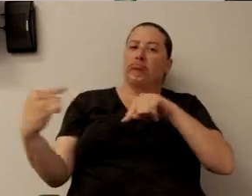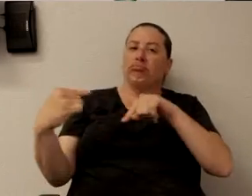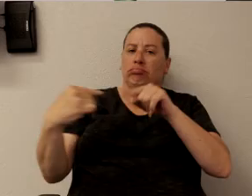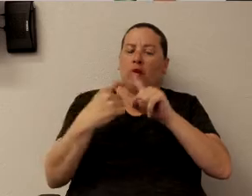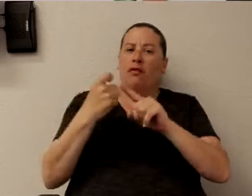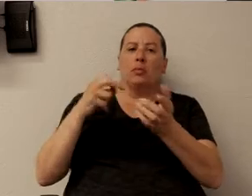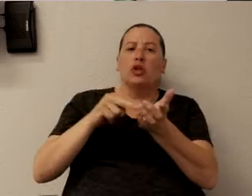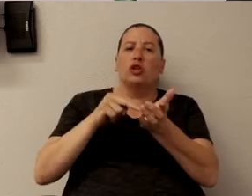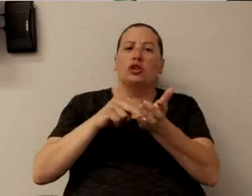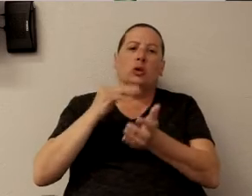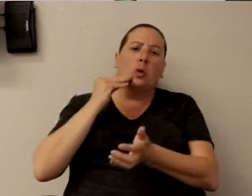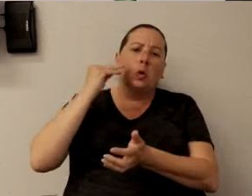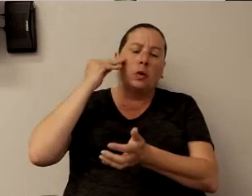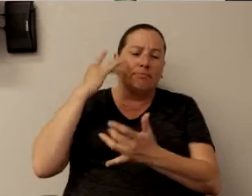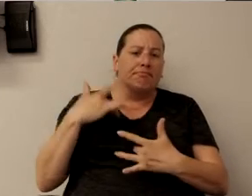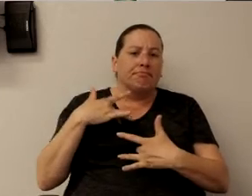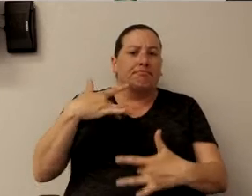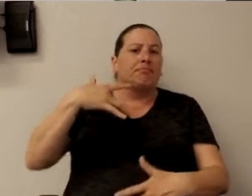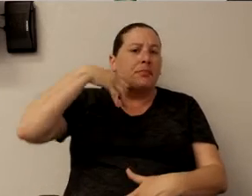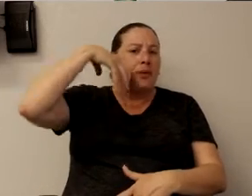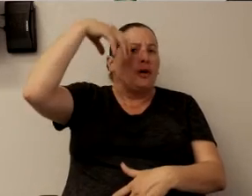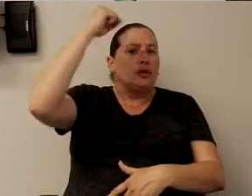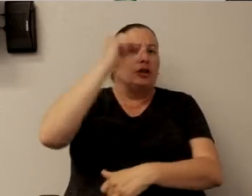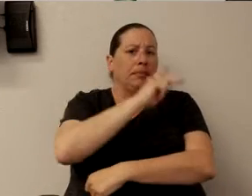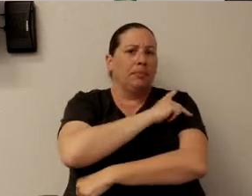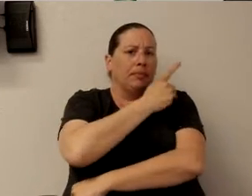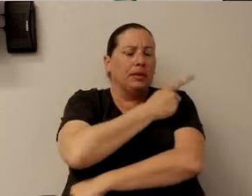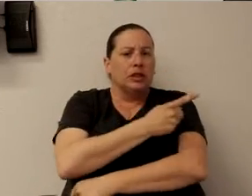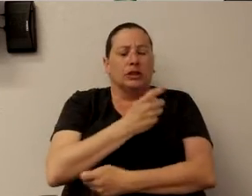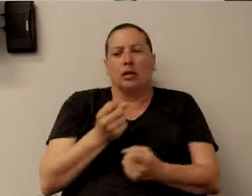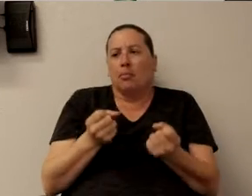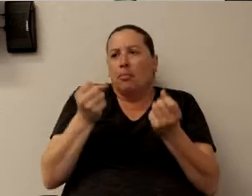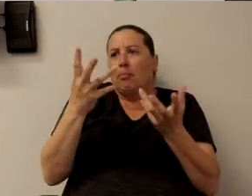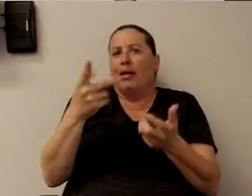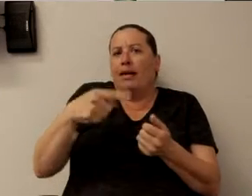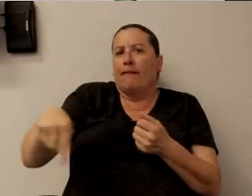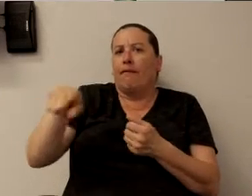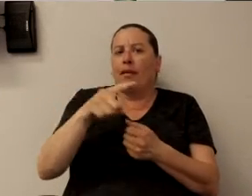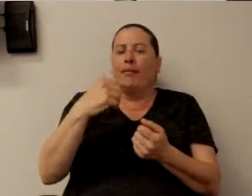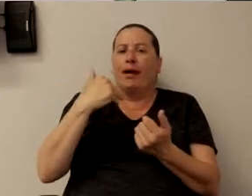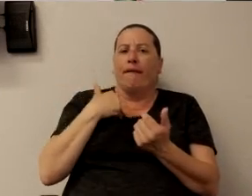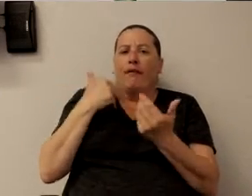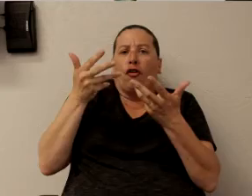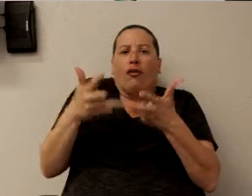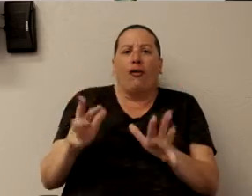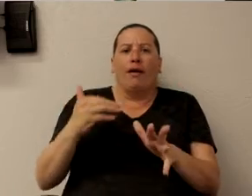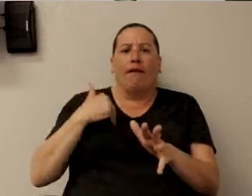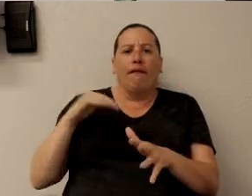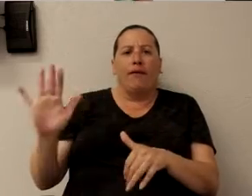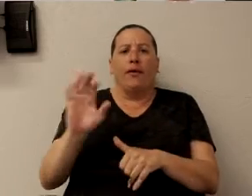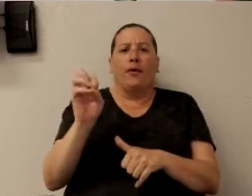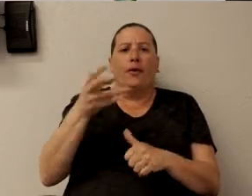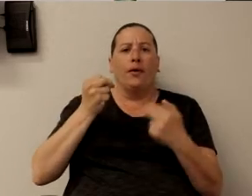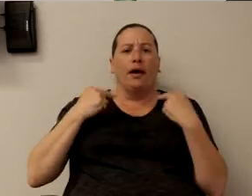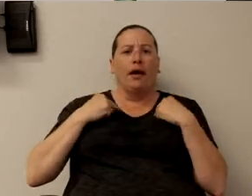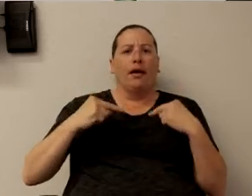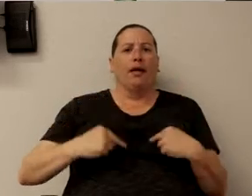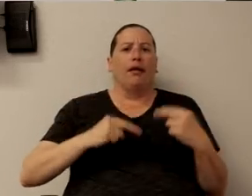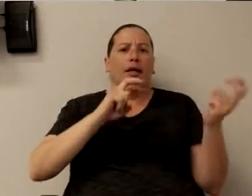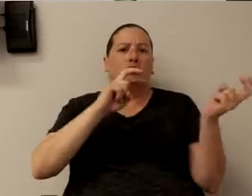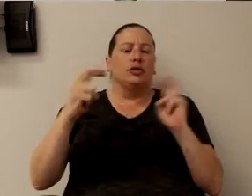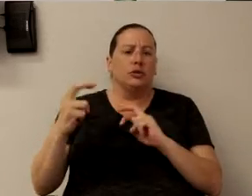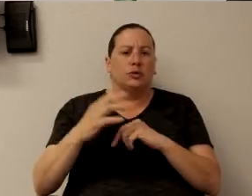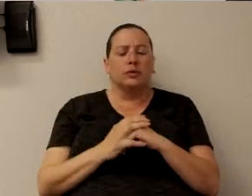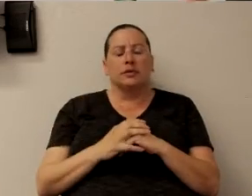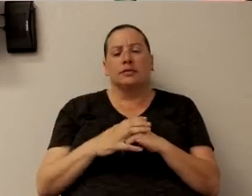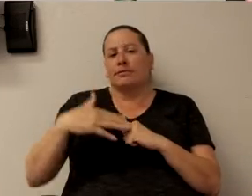obviously tend to be elderly patients, many of them with underlying health conditions, and they frequently are transferred